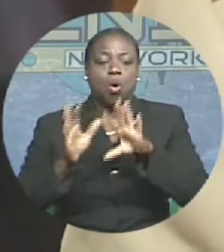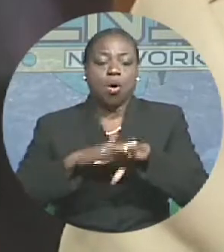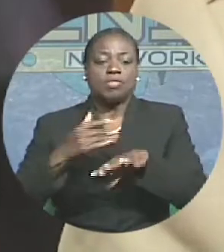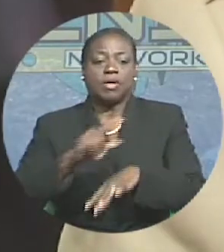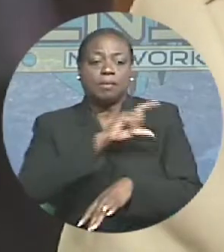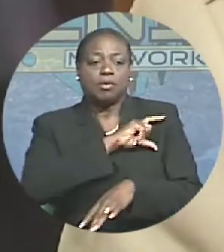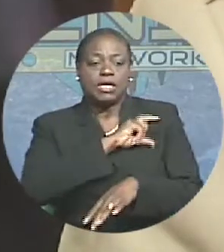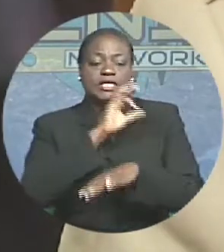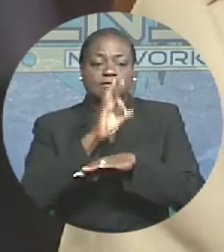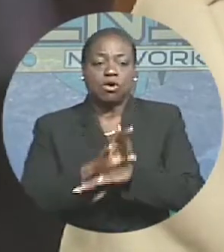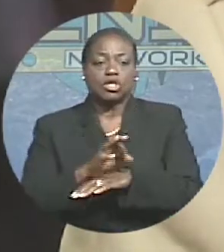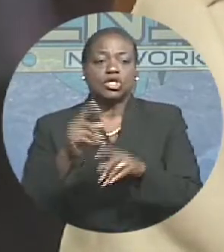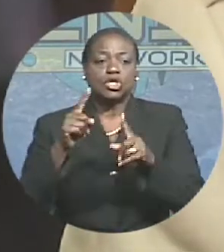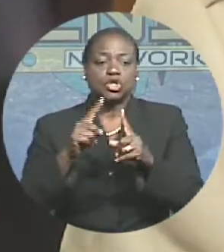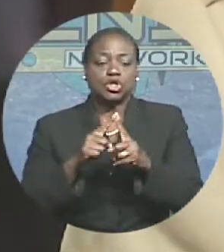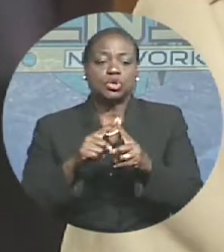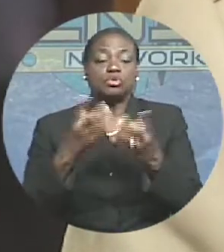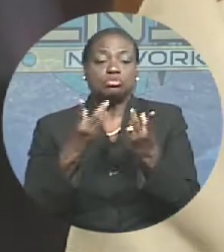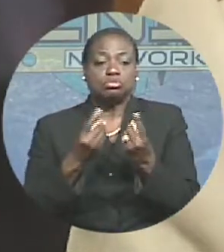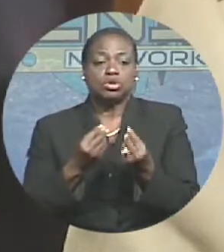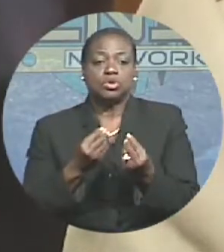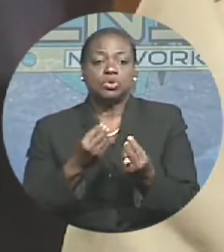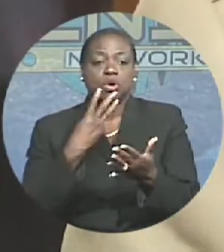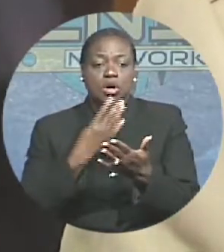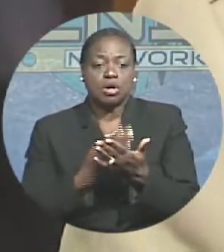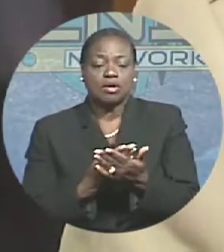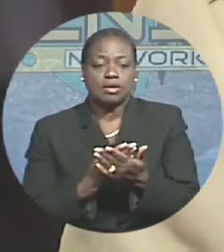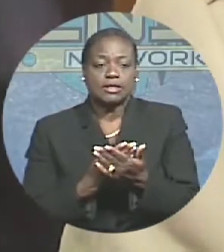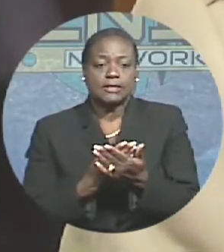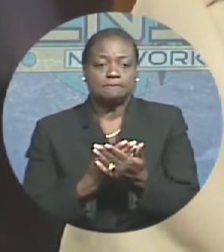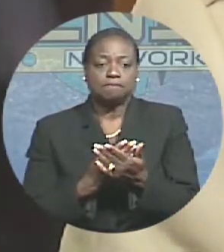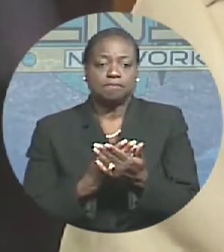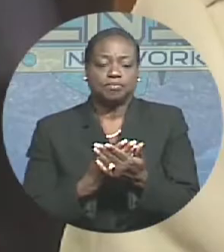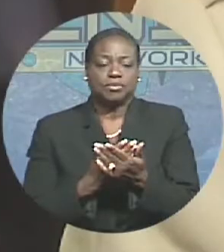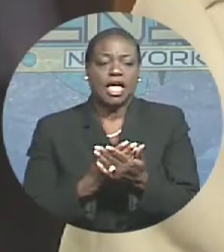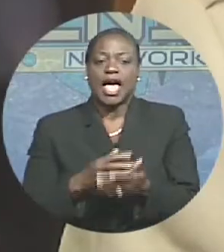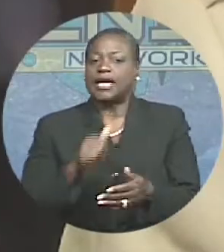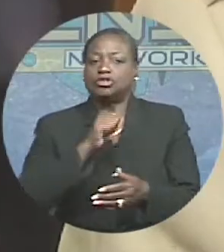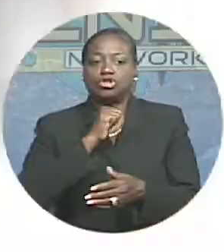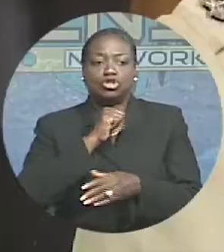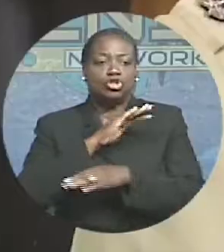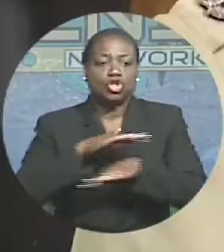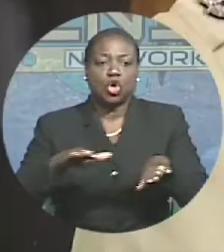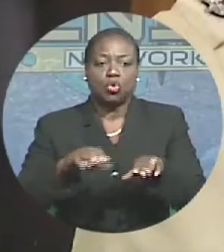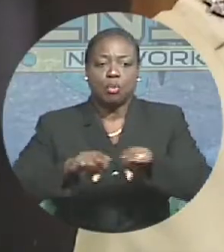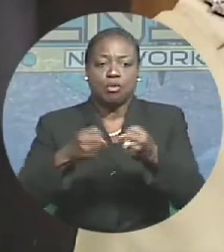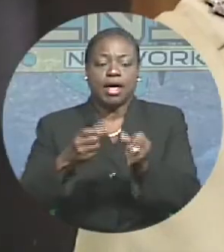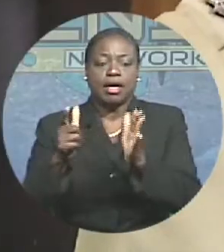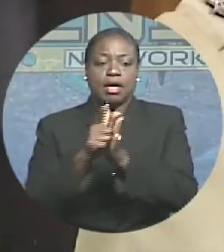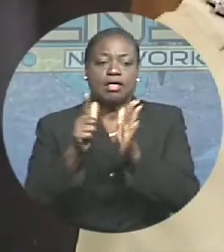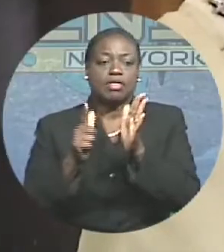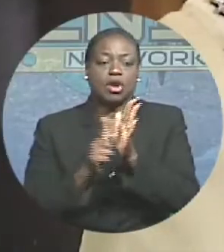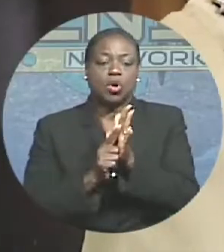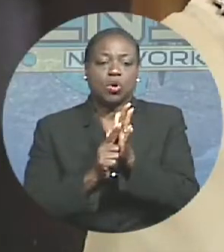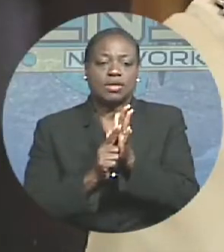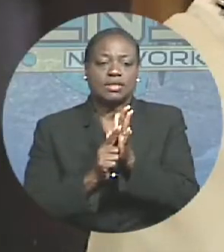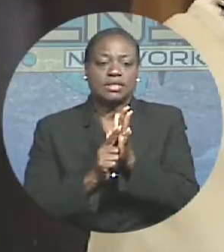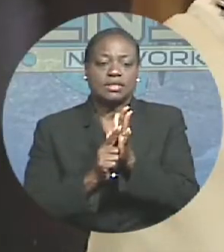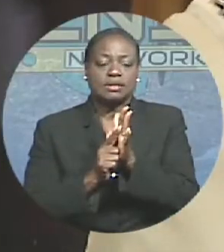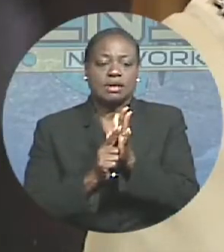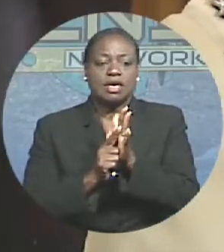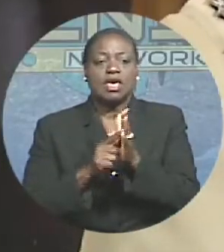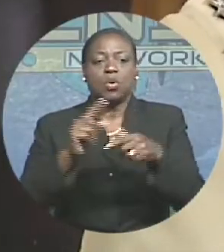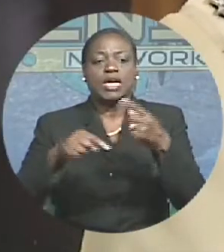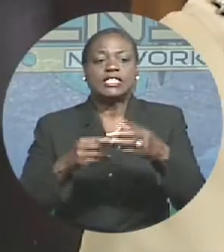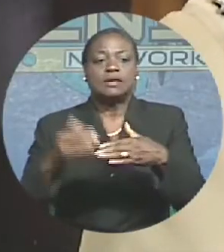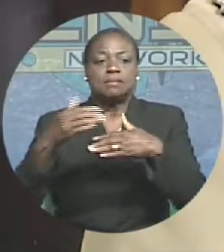and regulations. We are here to enforce the laws of the Bahamas and should not be breaking those laws. He would have gone before our Court of Inquiry Tribunal. He